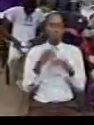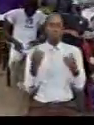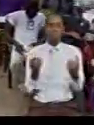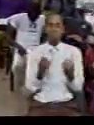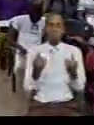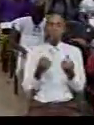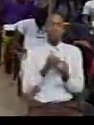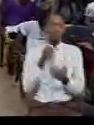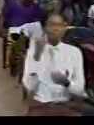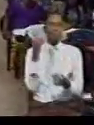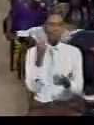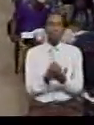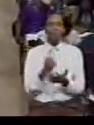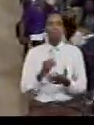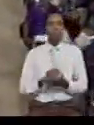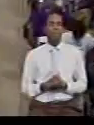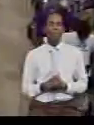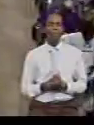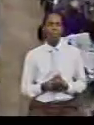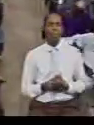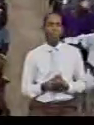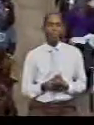said, victory over sin.